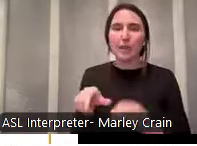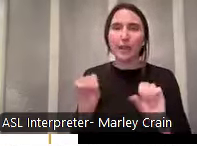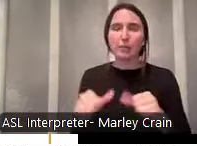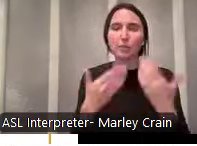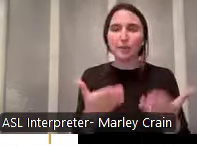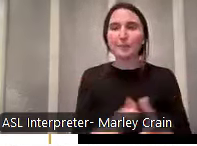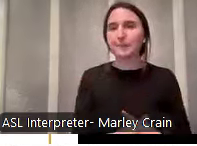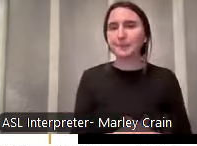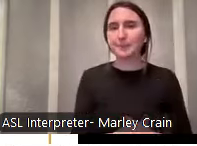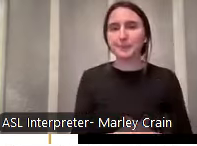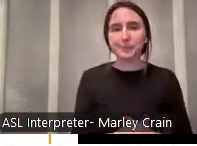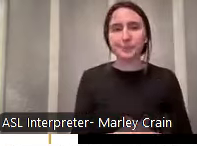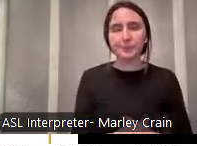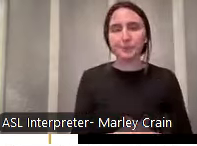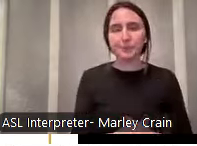Okay.